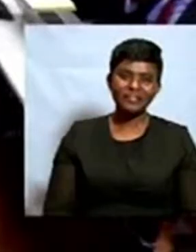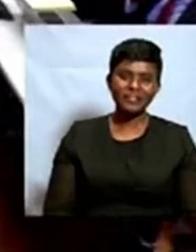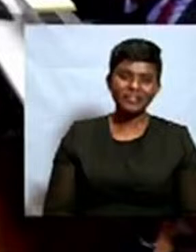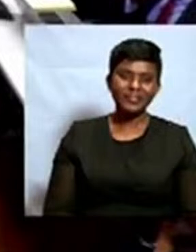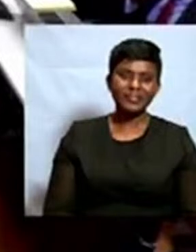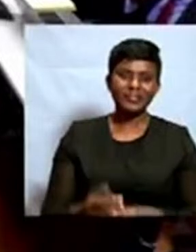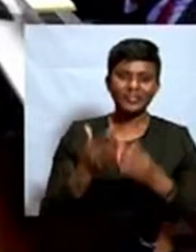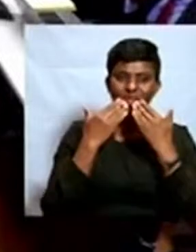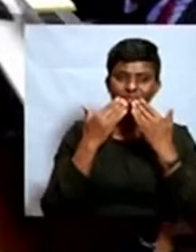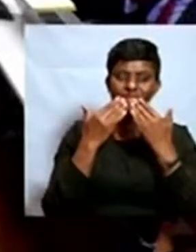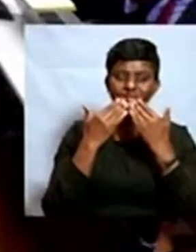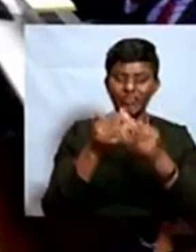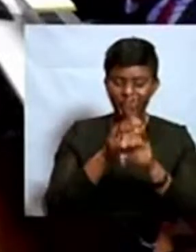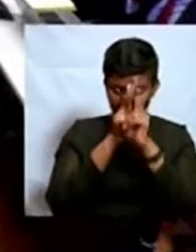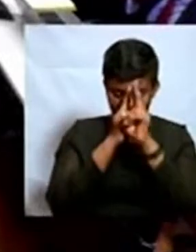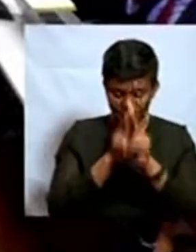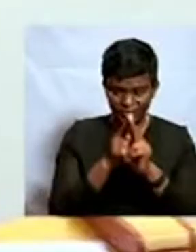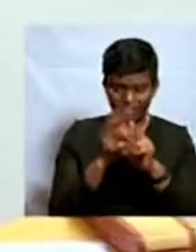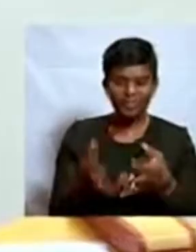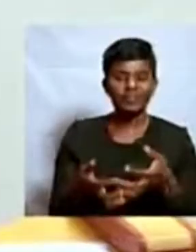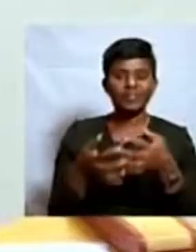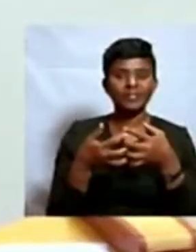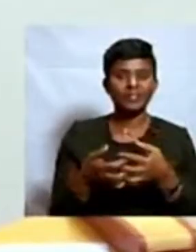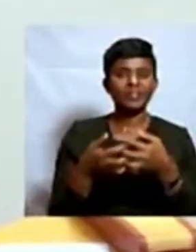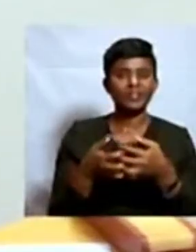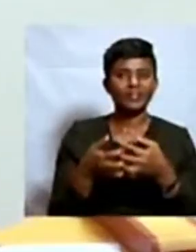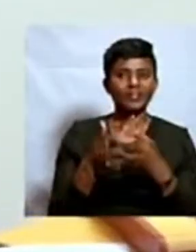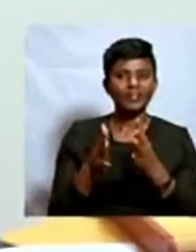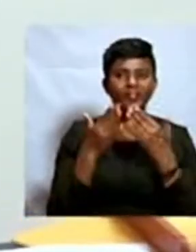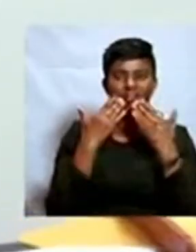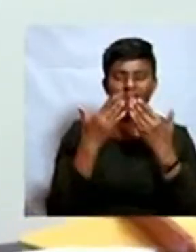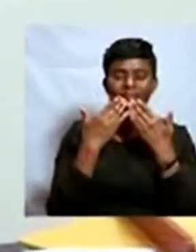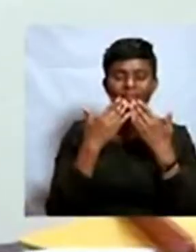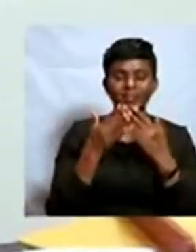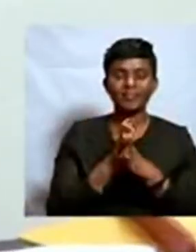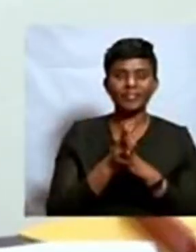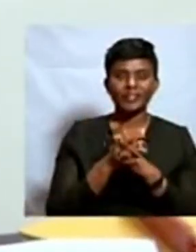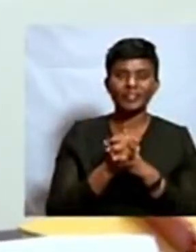Thank you, Honorable Engineer Musike.